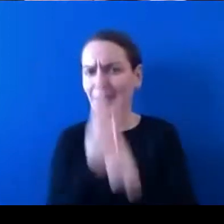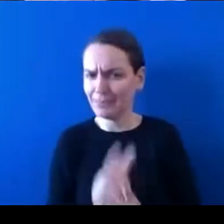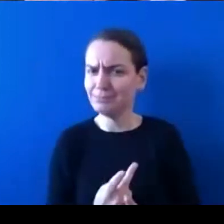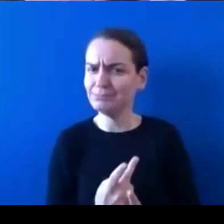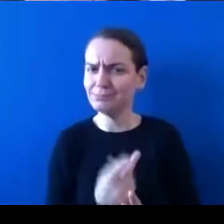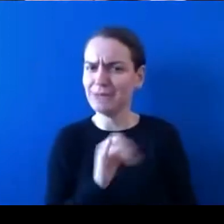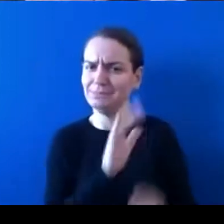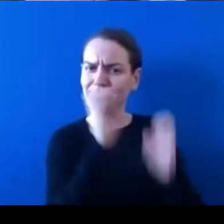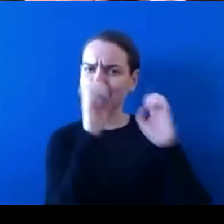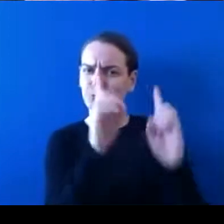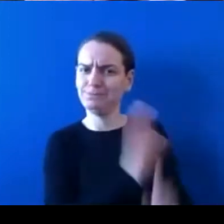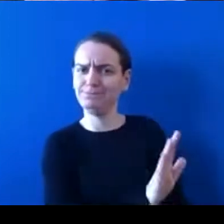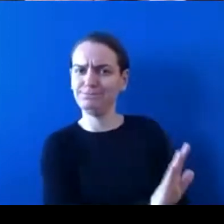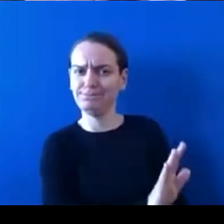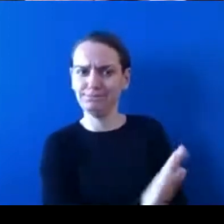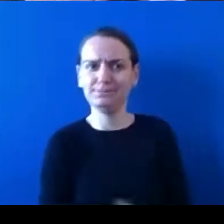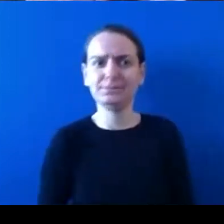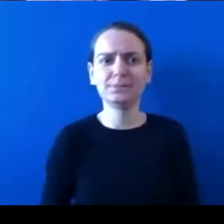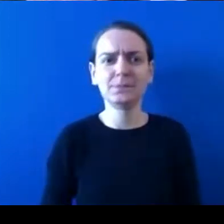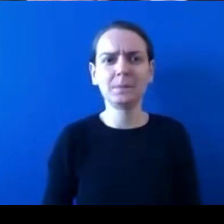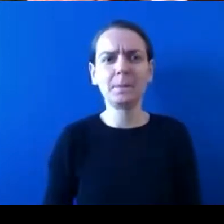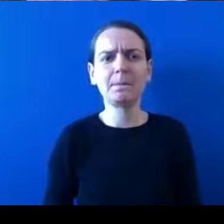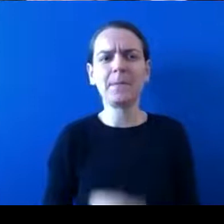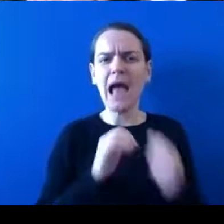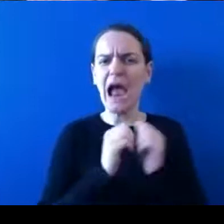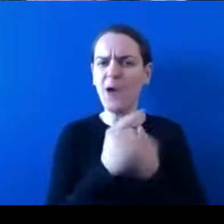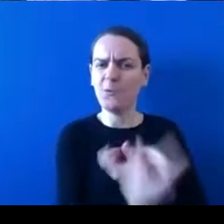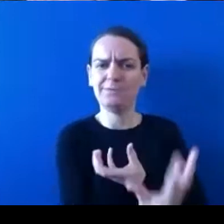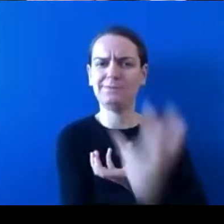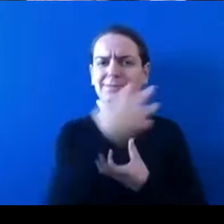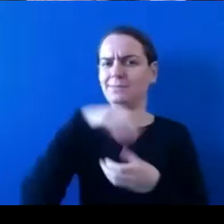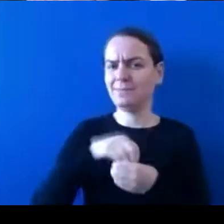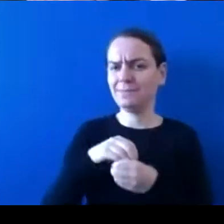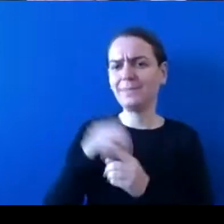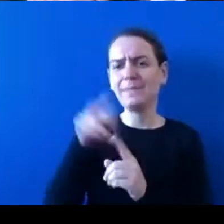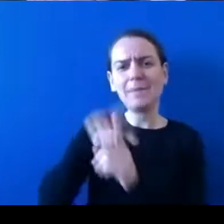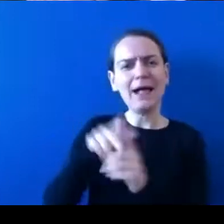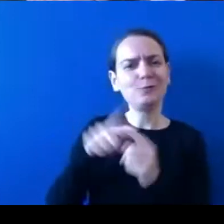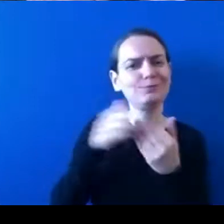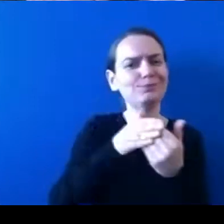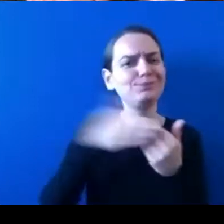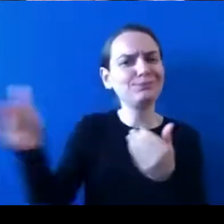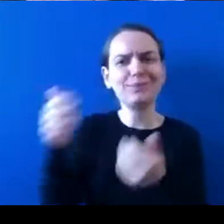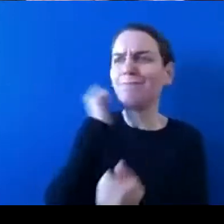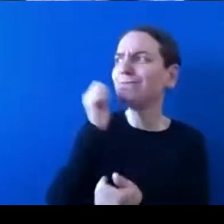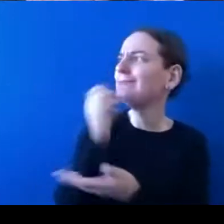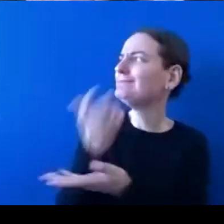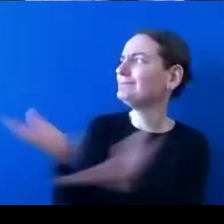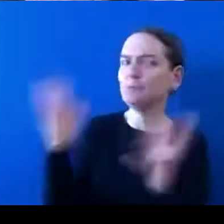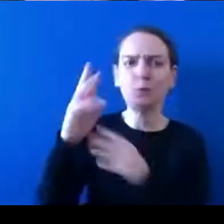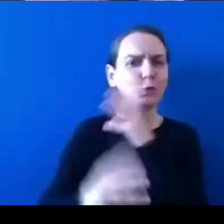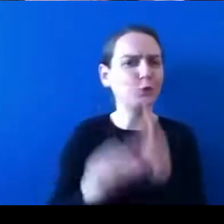of the things you're going to be learning or using every day is reading. Whatever technology that you use, you will be reading a lot of